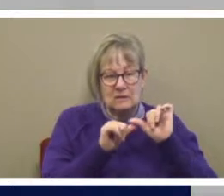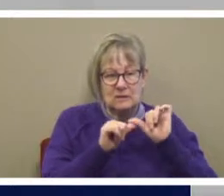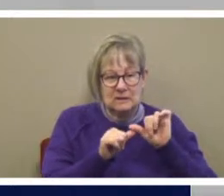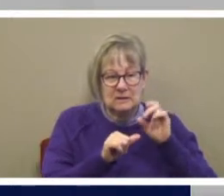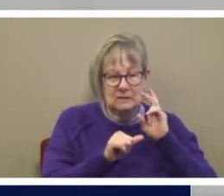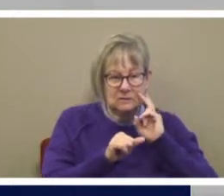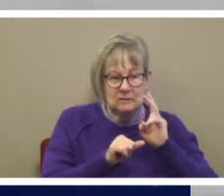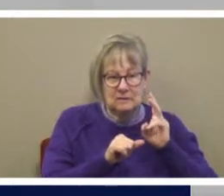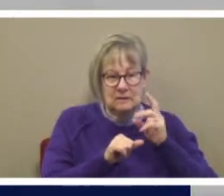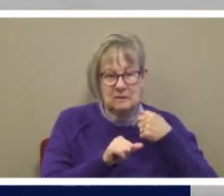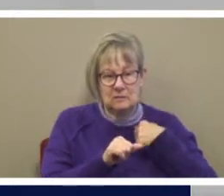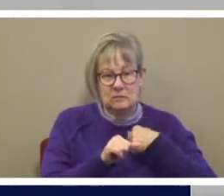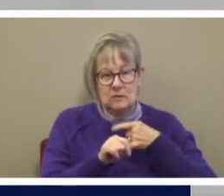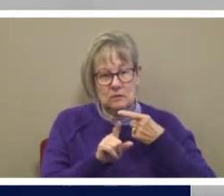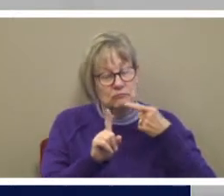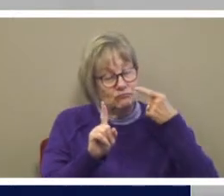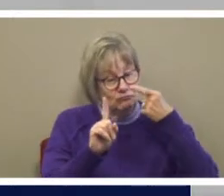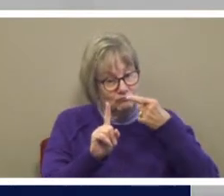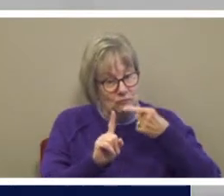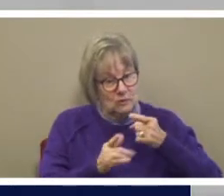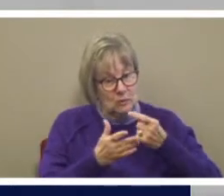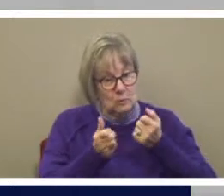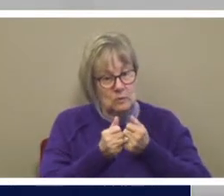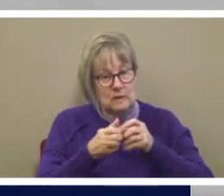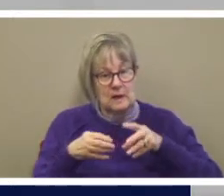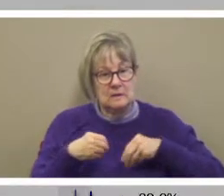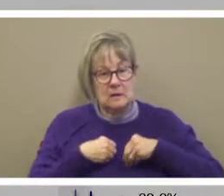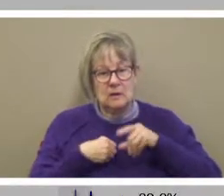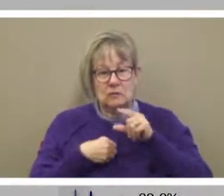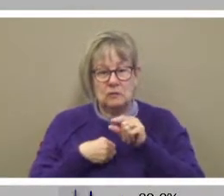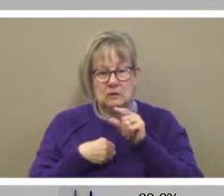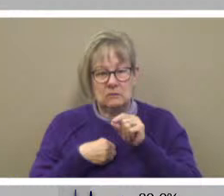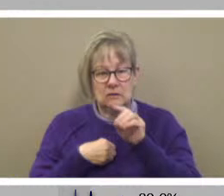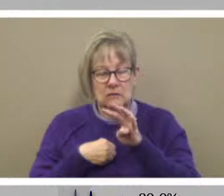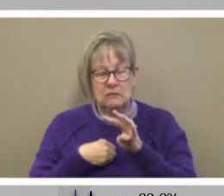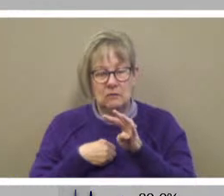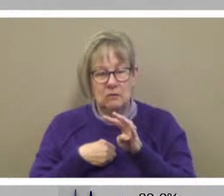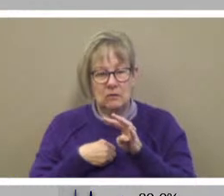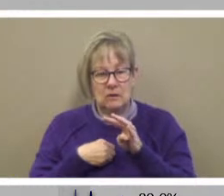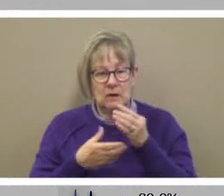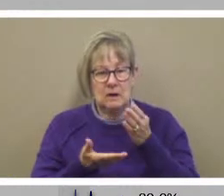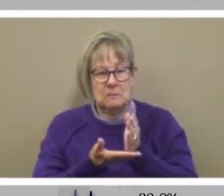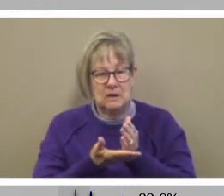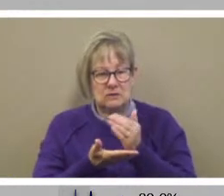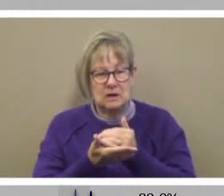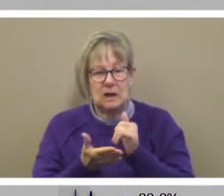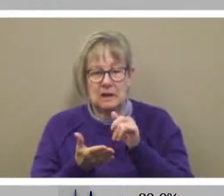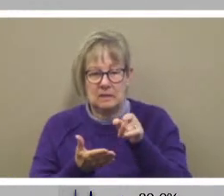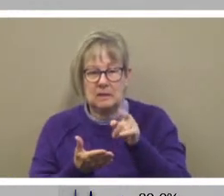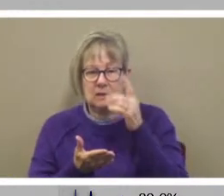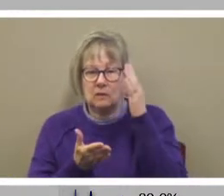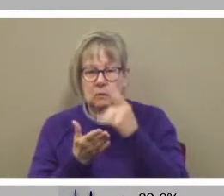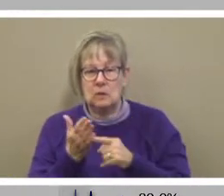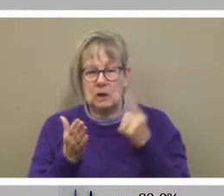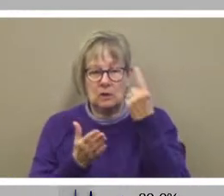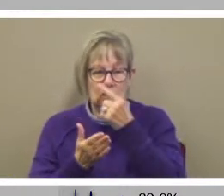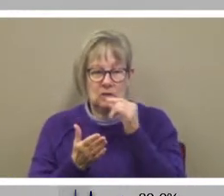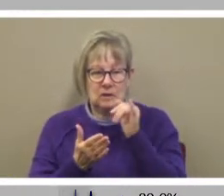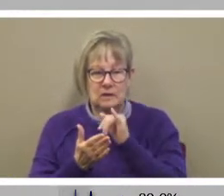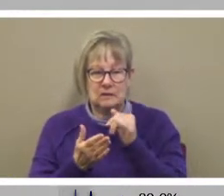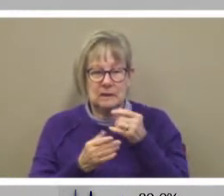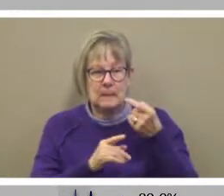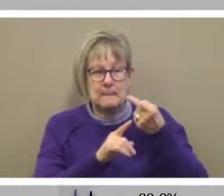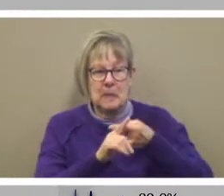see that we're right on target with the adopted 2024 budget. And then this is what it looks like on a